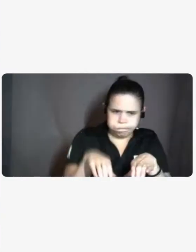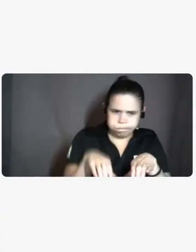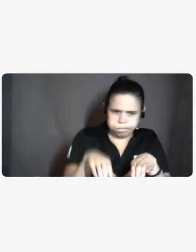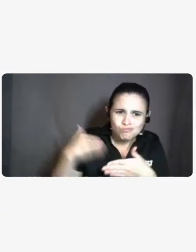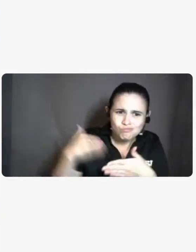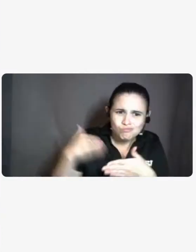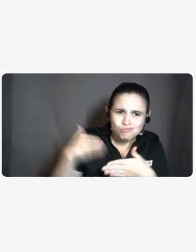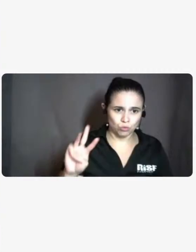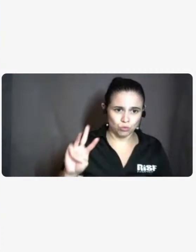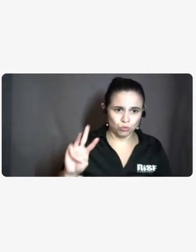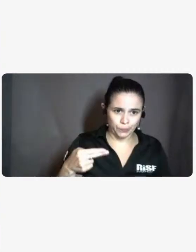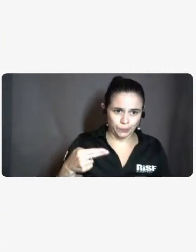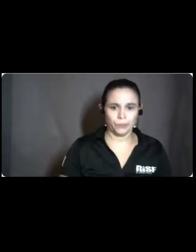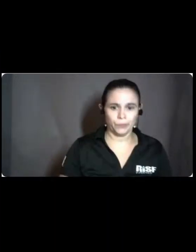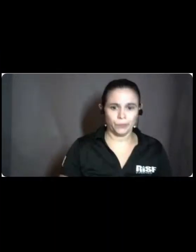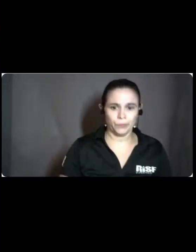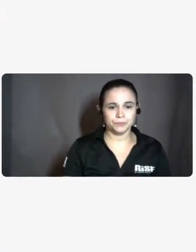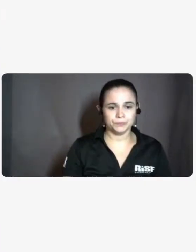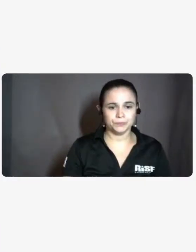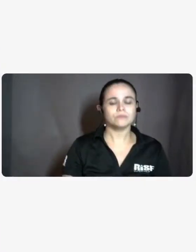next slide,